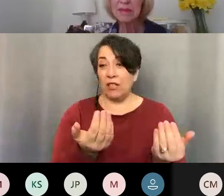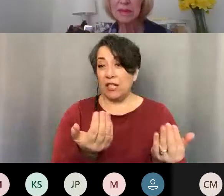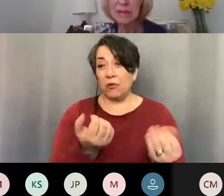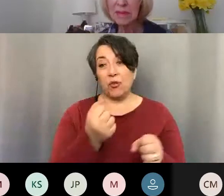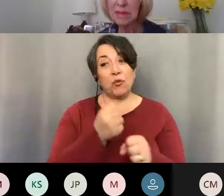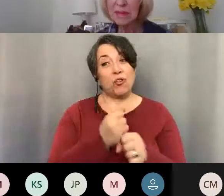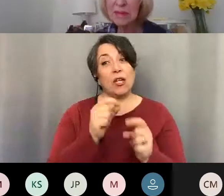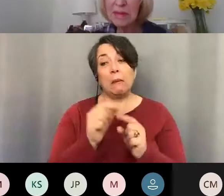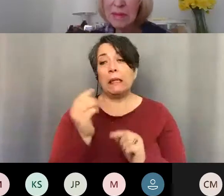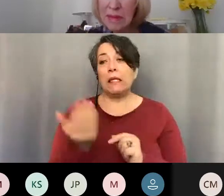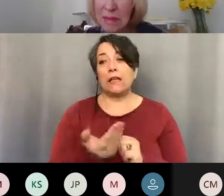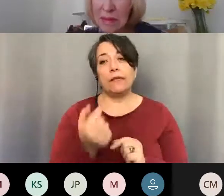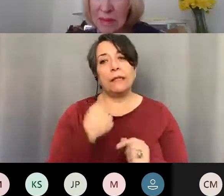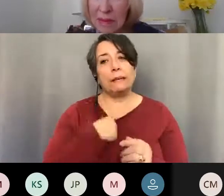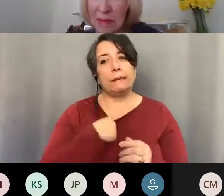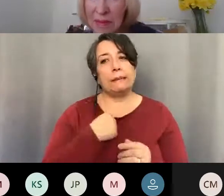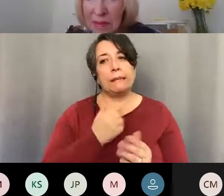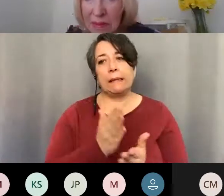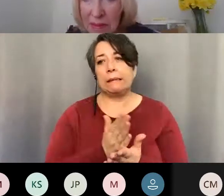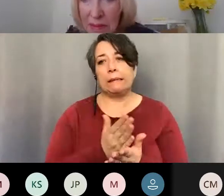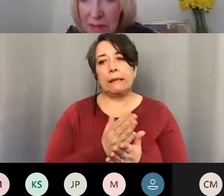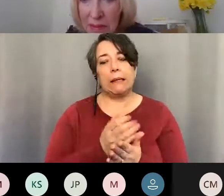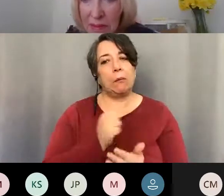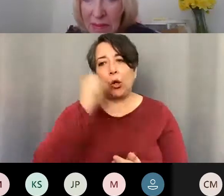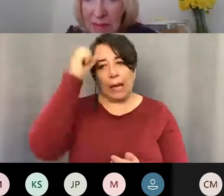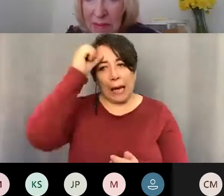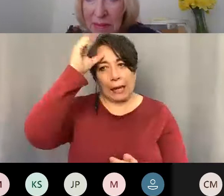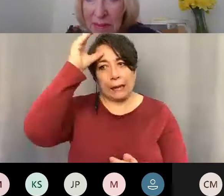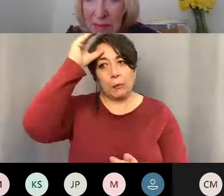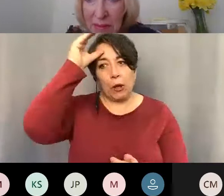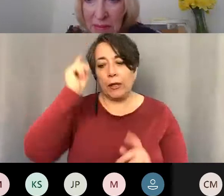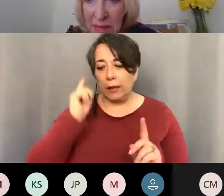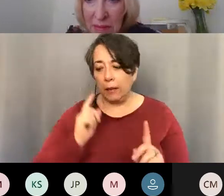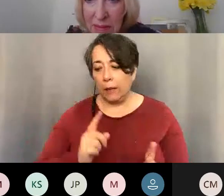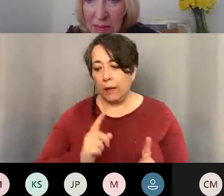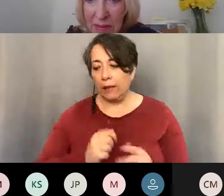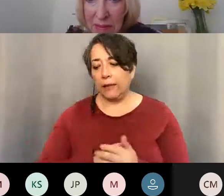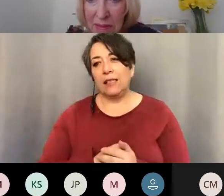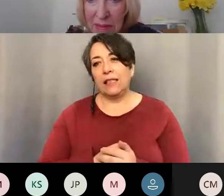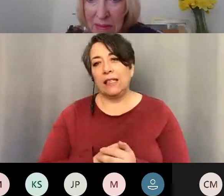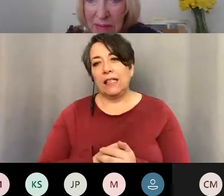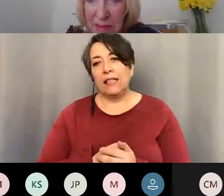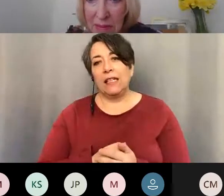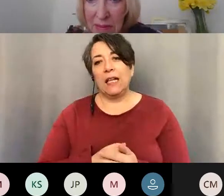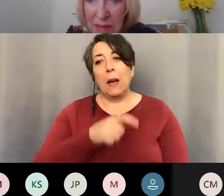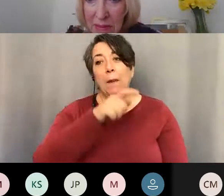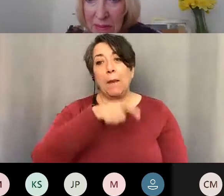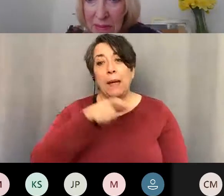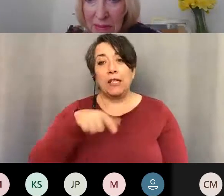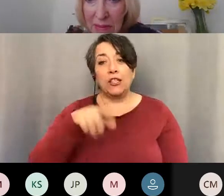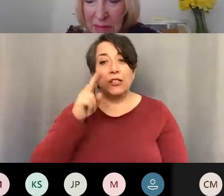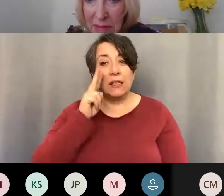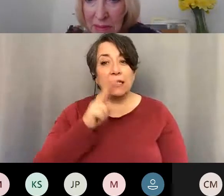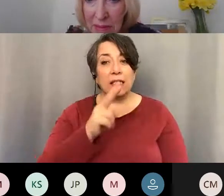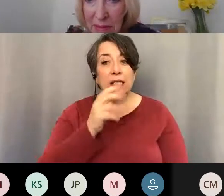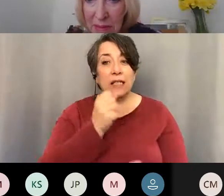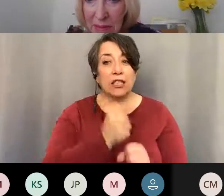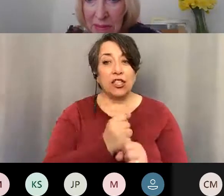of things. But absolutely, patients seeing GPs have been offered